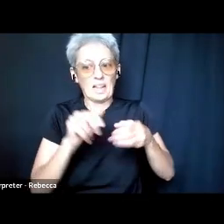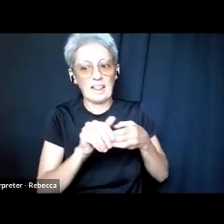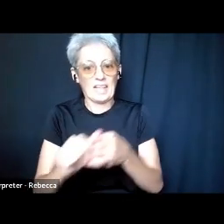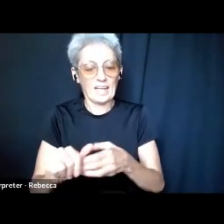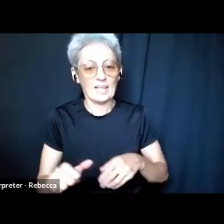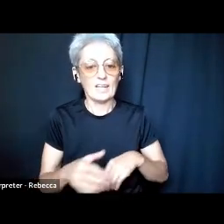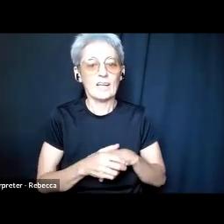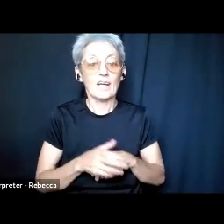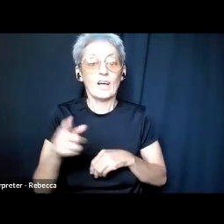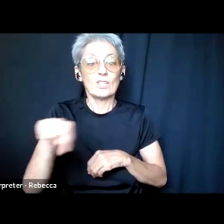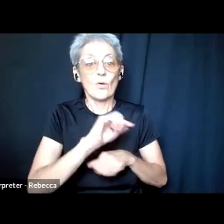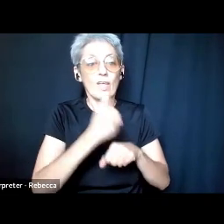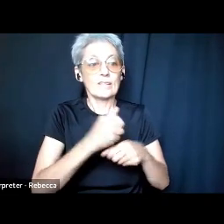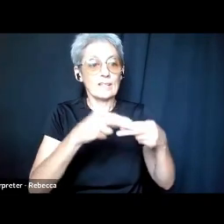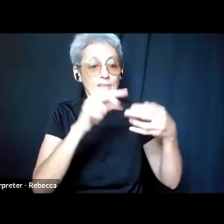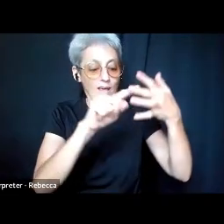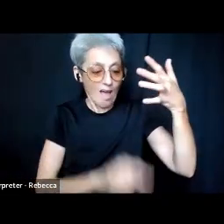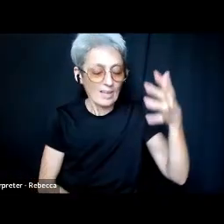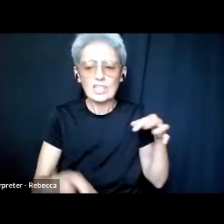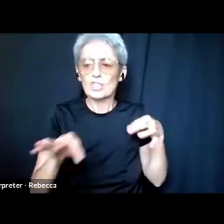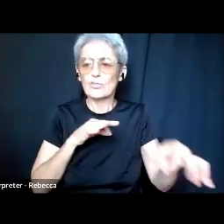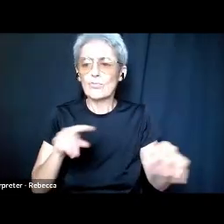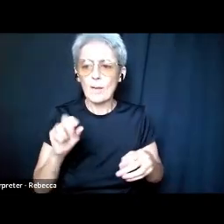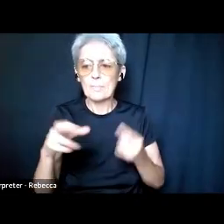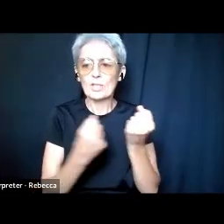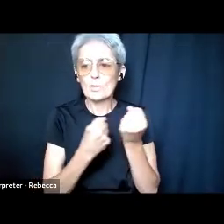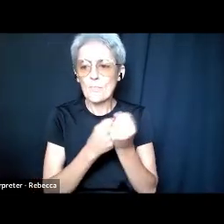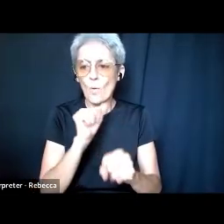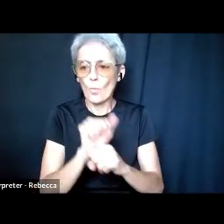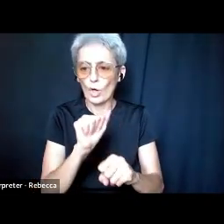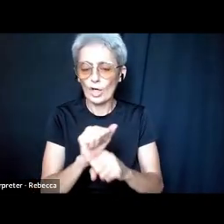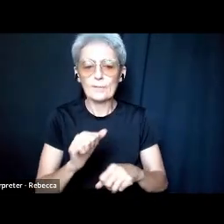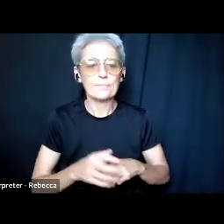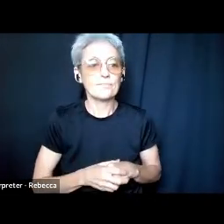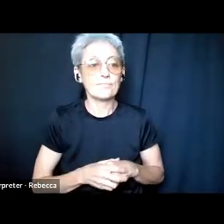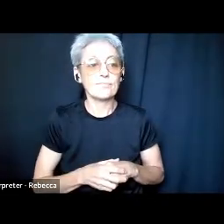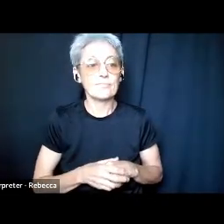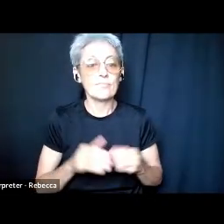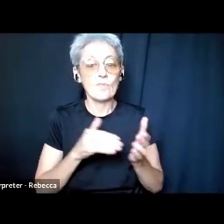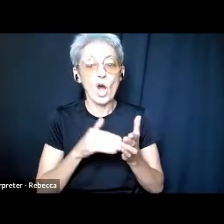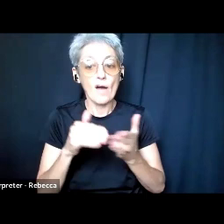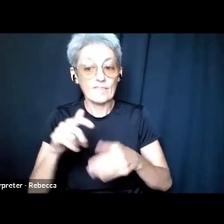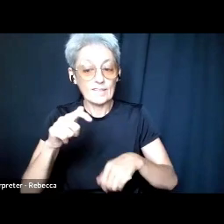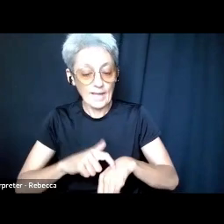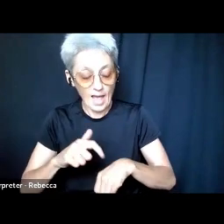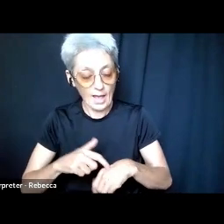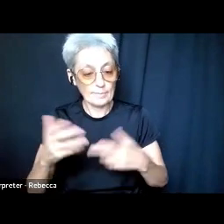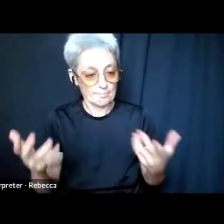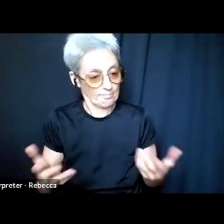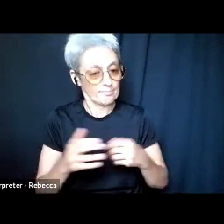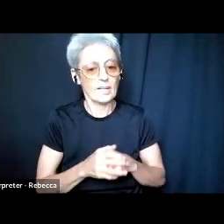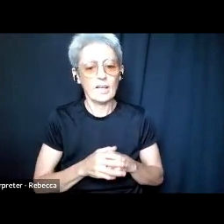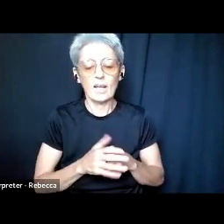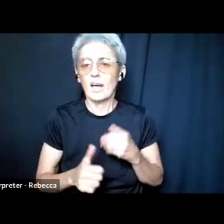it looks like to do peer support work. Oftentimes, part of the process in teaching